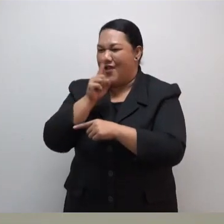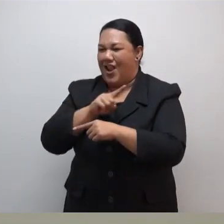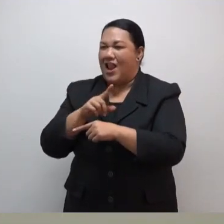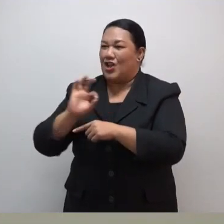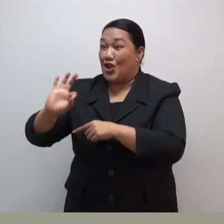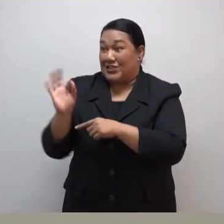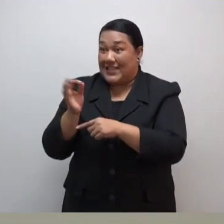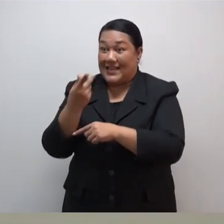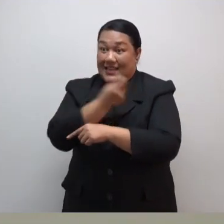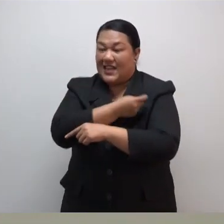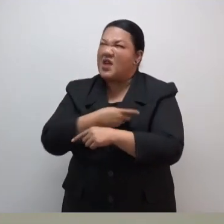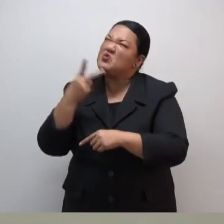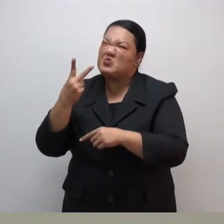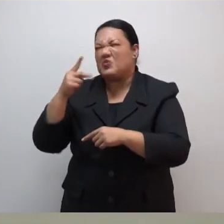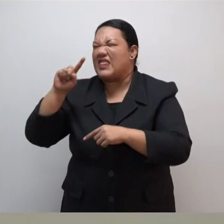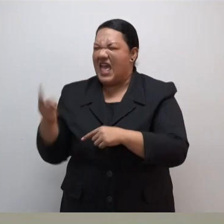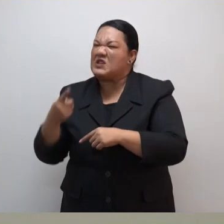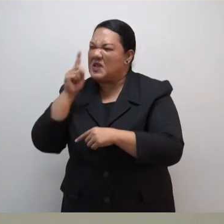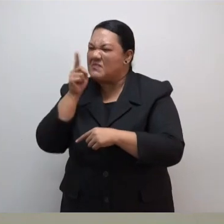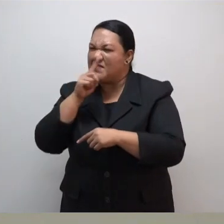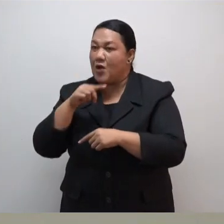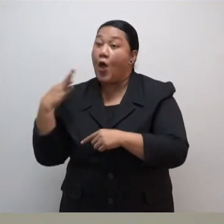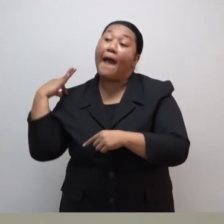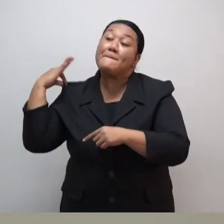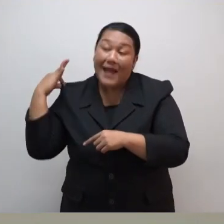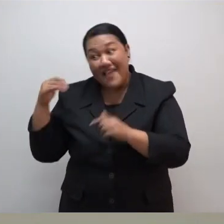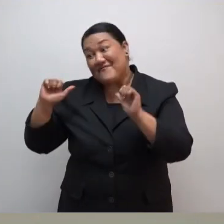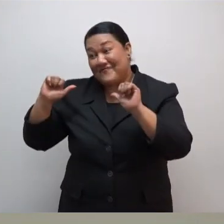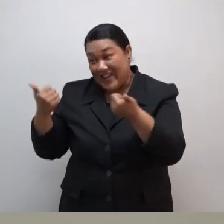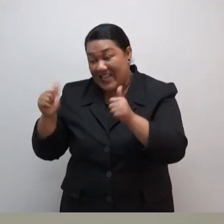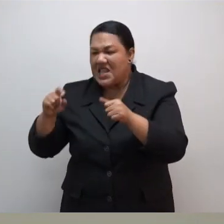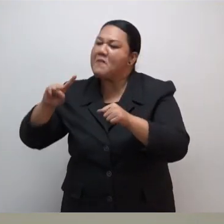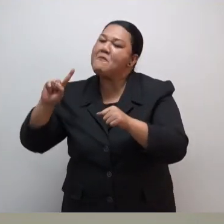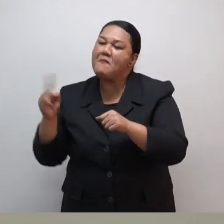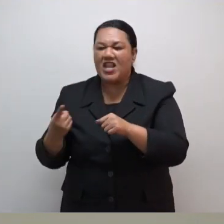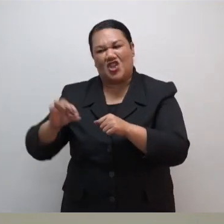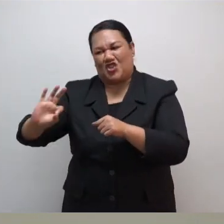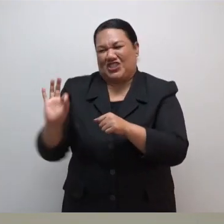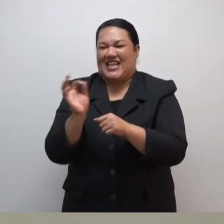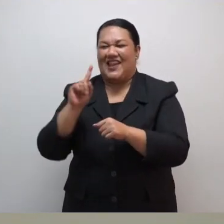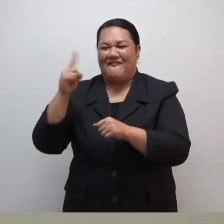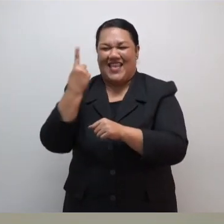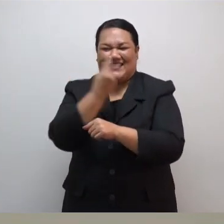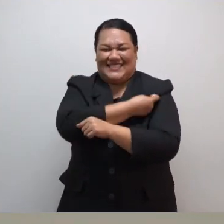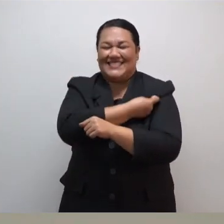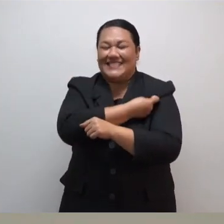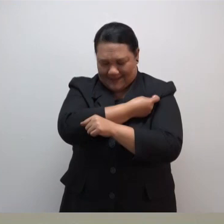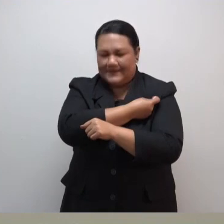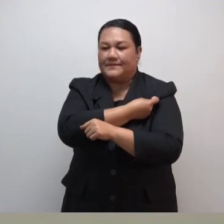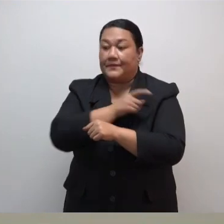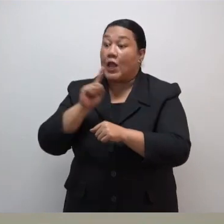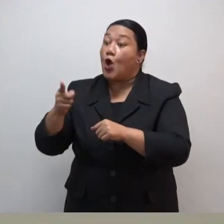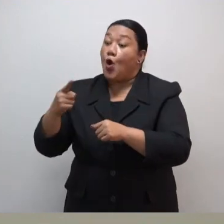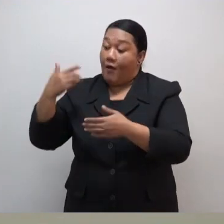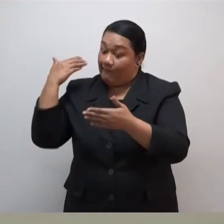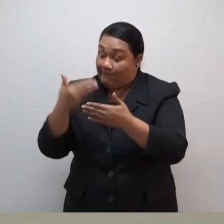But there were about 2,000 people who applied but did not get their first dose. So we've given them opportunity until tomorrow, which